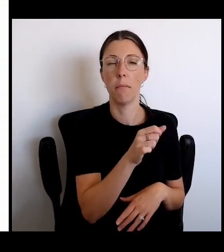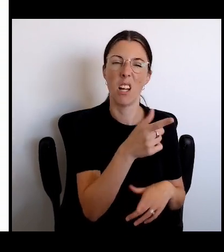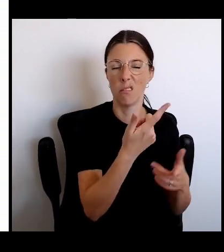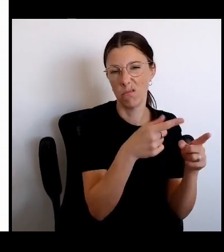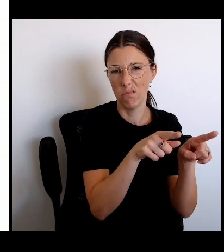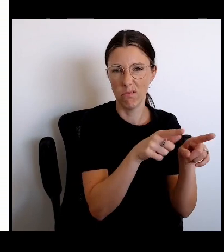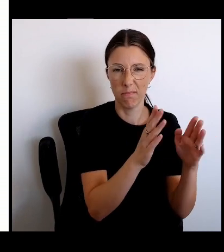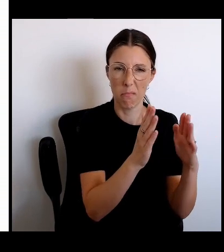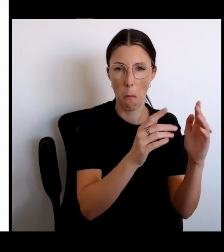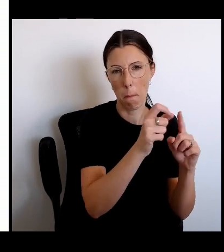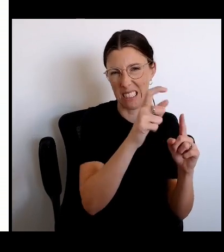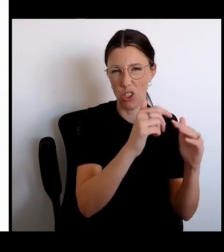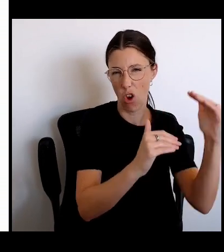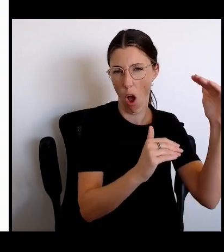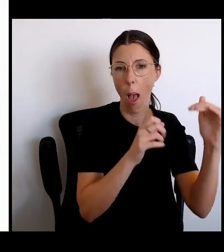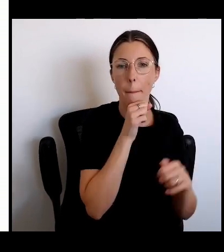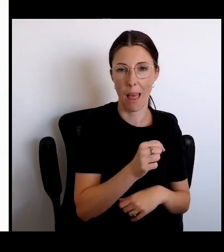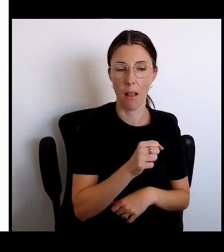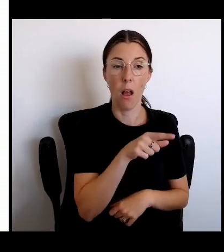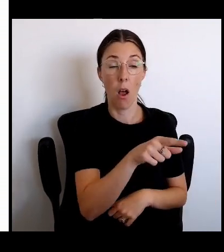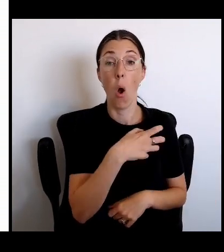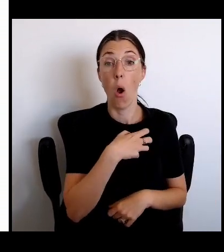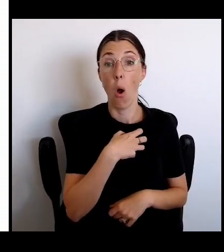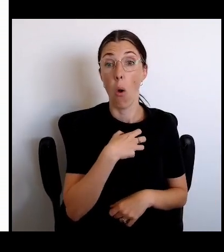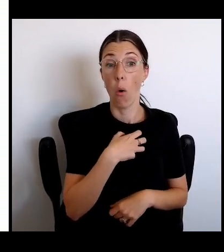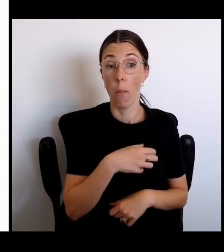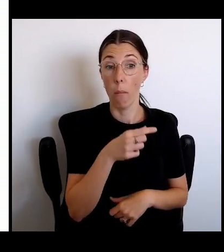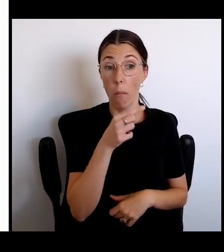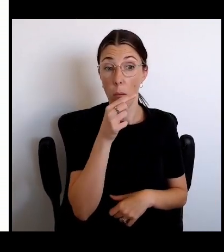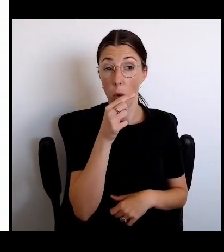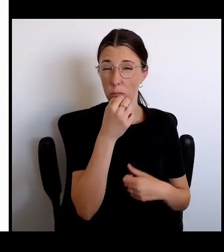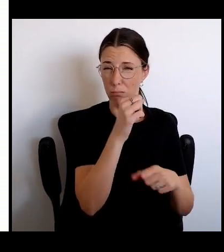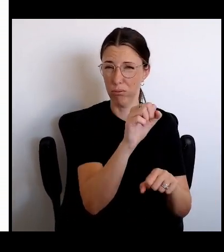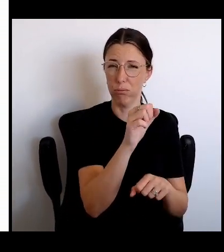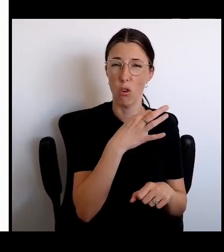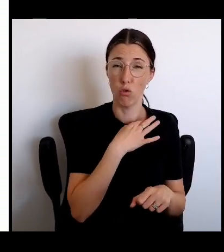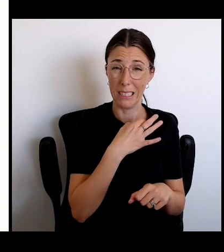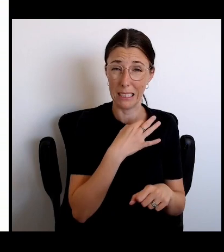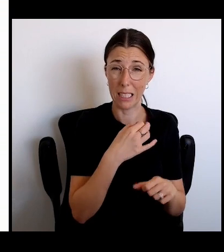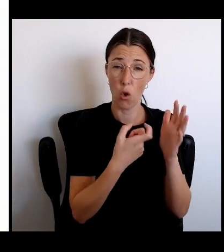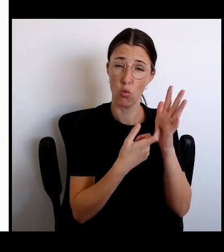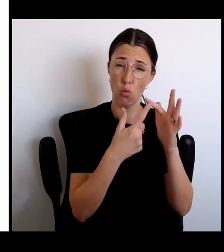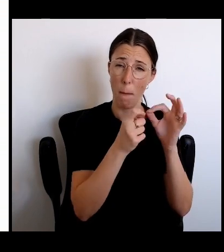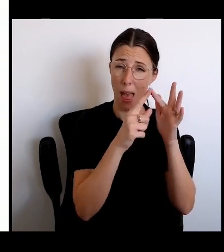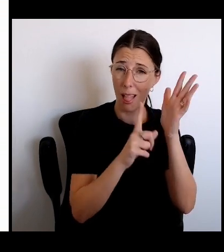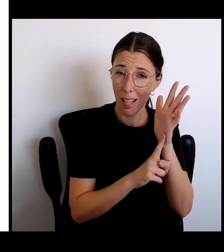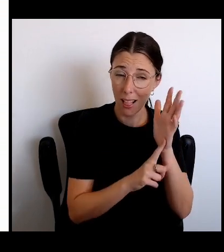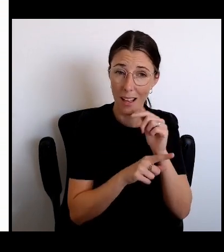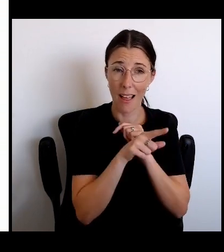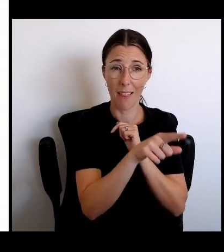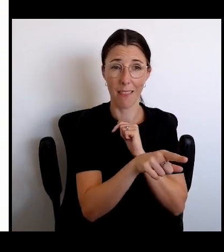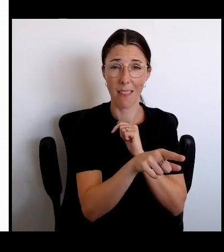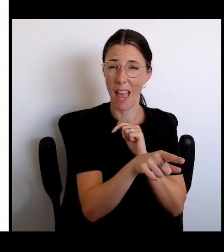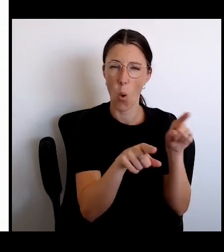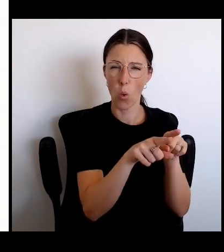for risk-taking and rebellion. They also are the least likely of all the segments to care about others, what